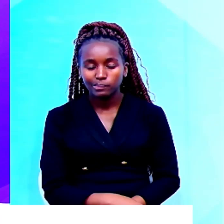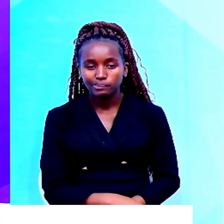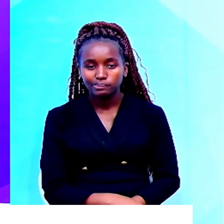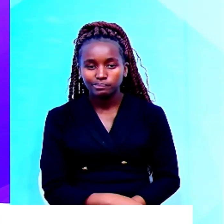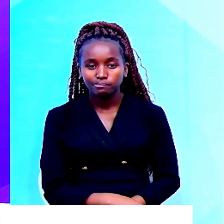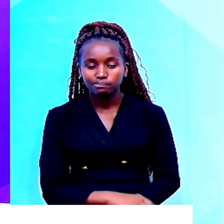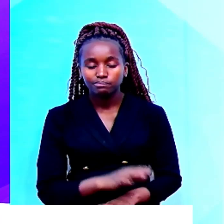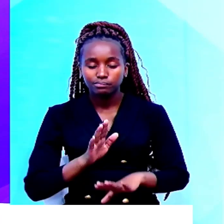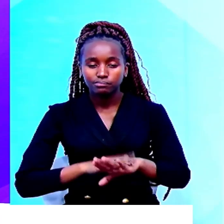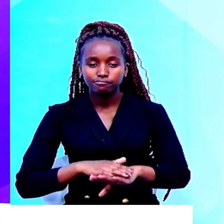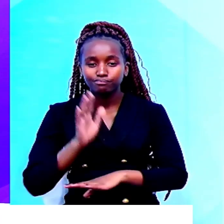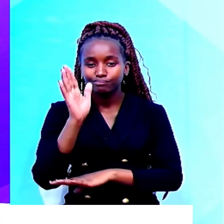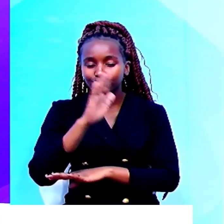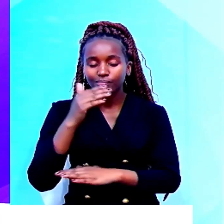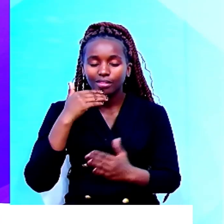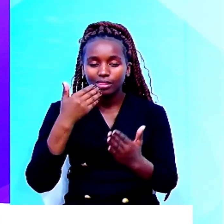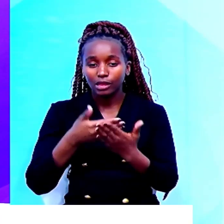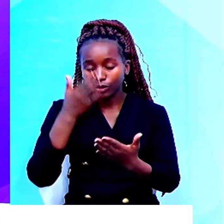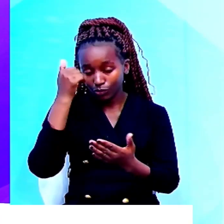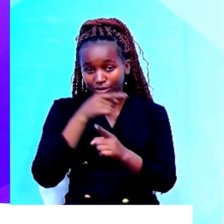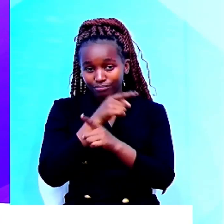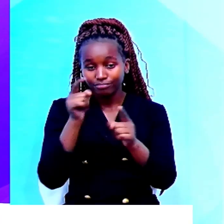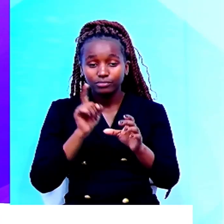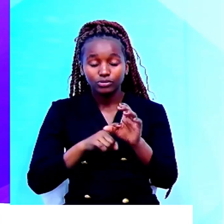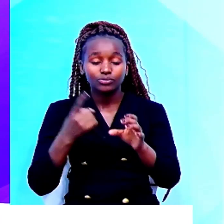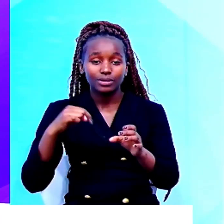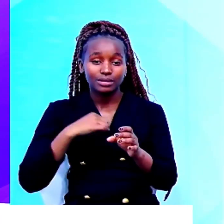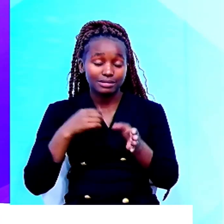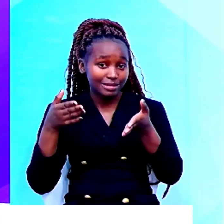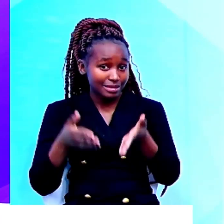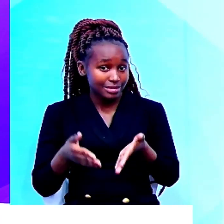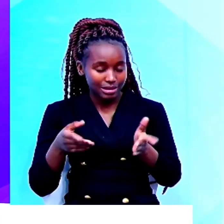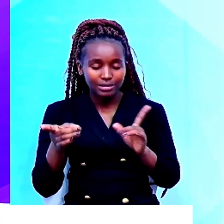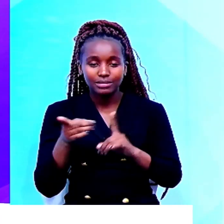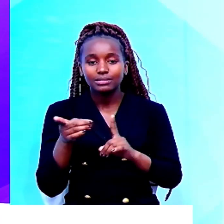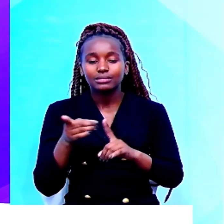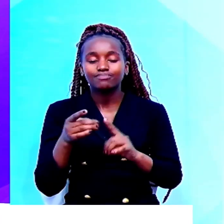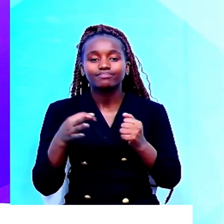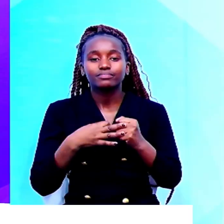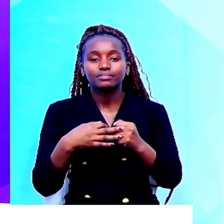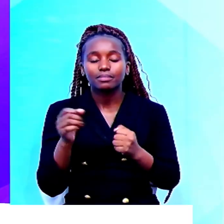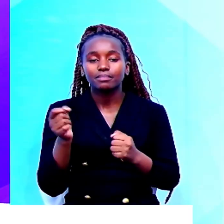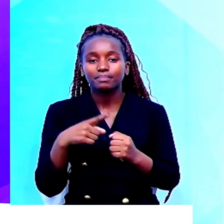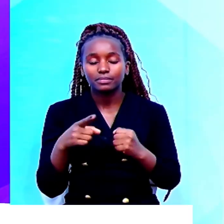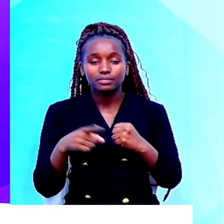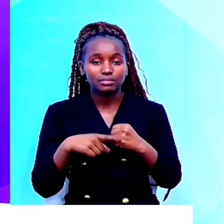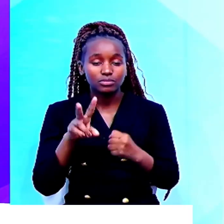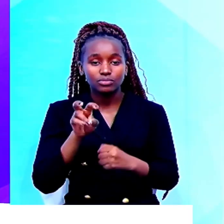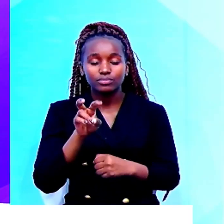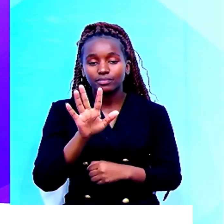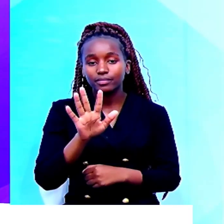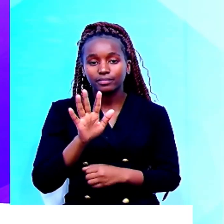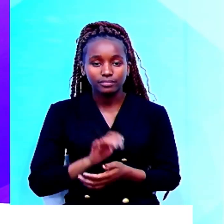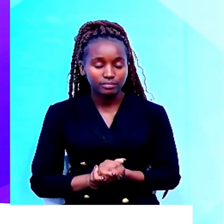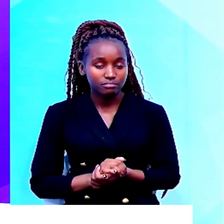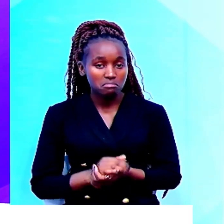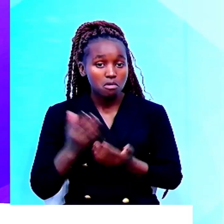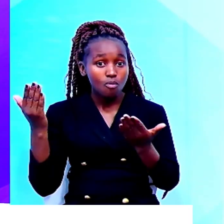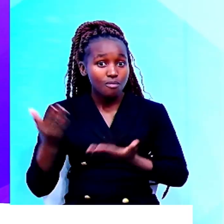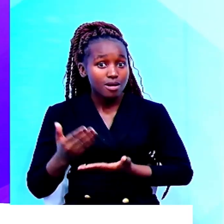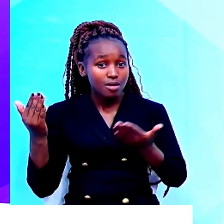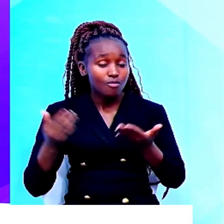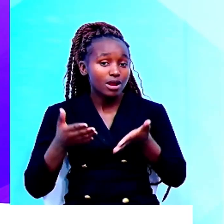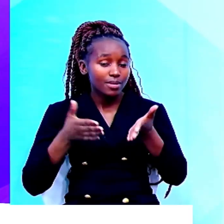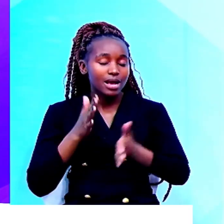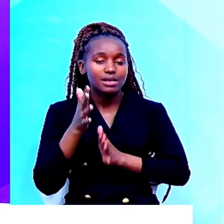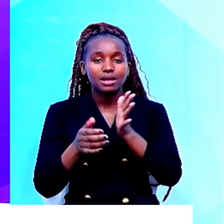Well, good evening, and thank you so much for joining us on this 8th day of July 2025. Welcome to Science